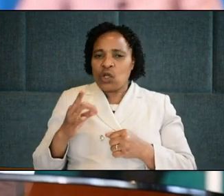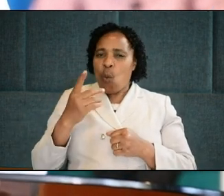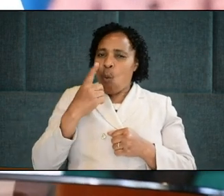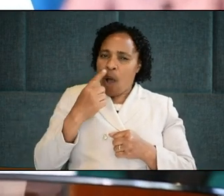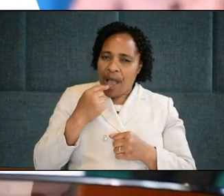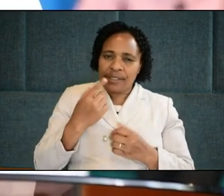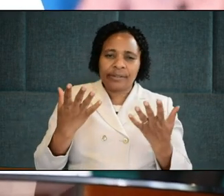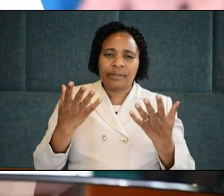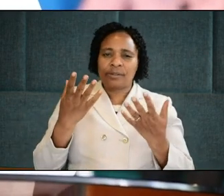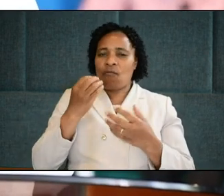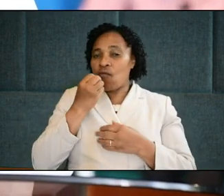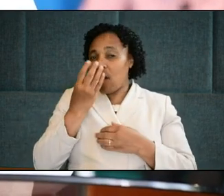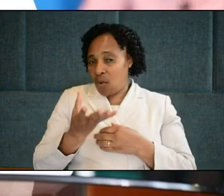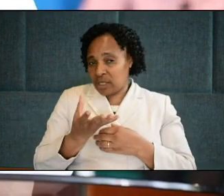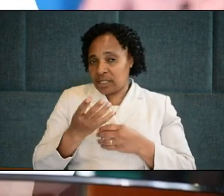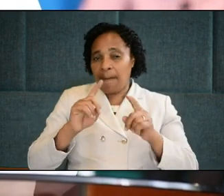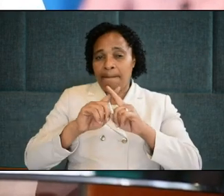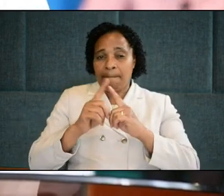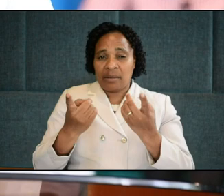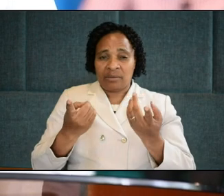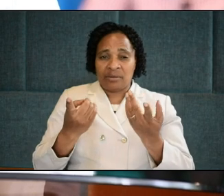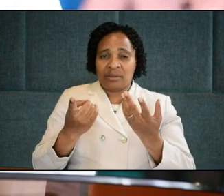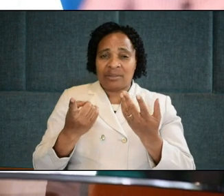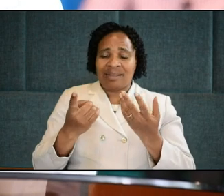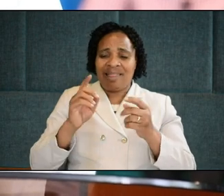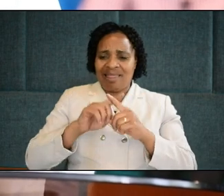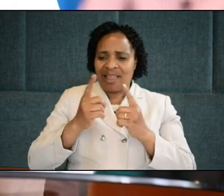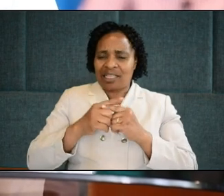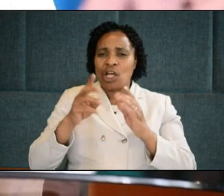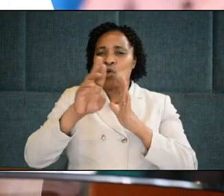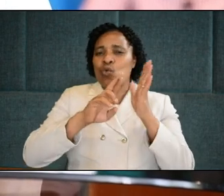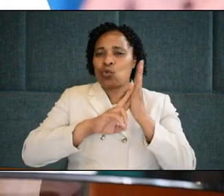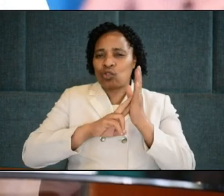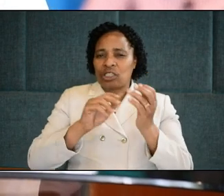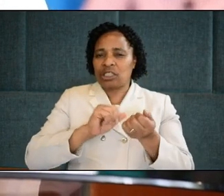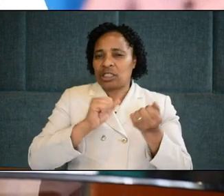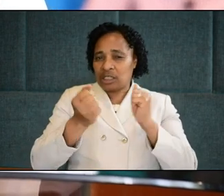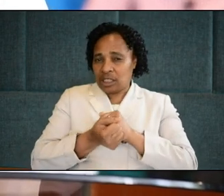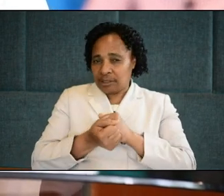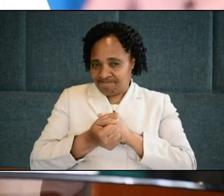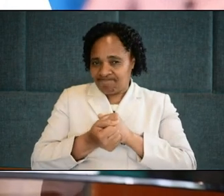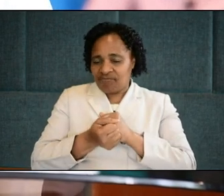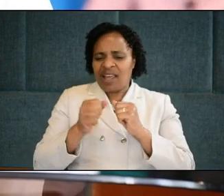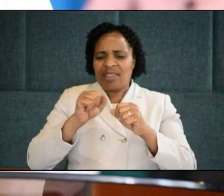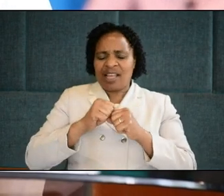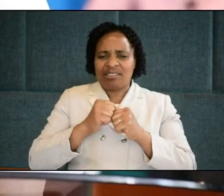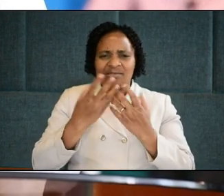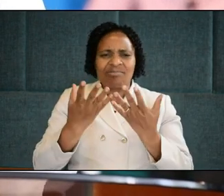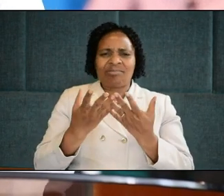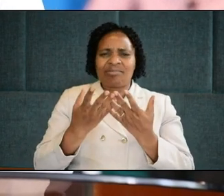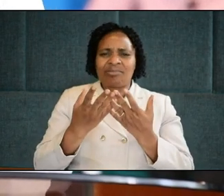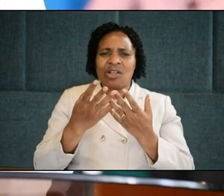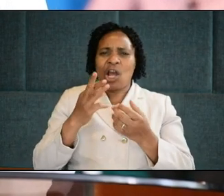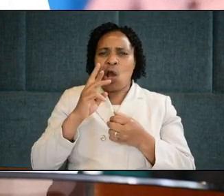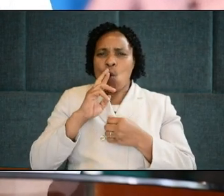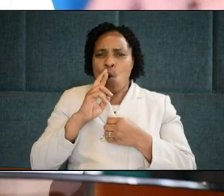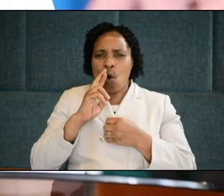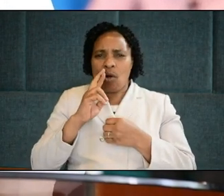roses. But then the roses changed below her tummy. The roses were black and